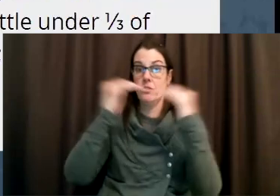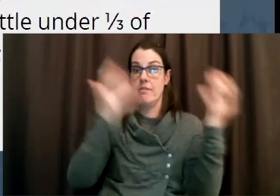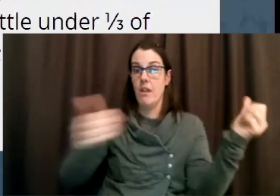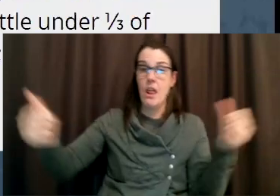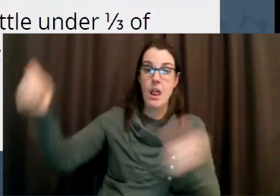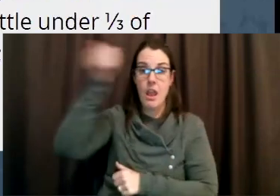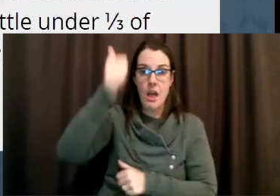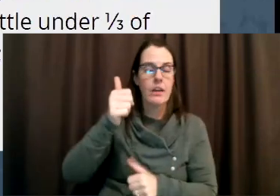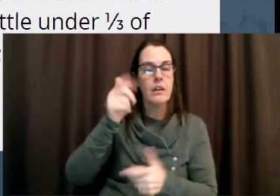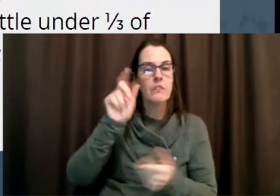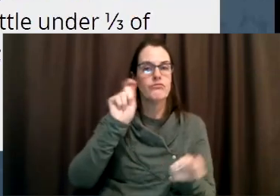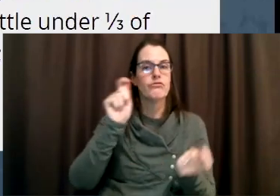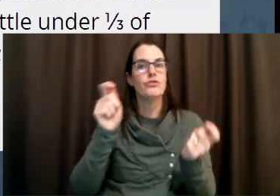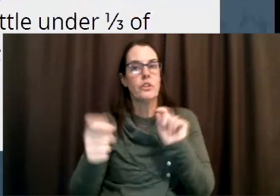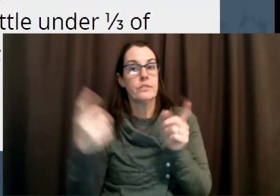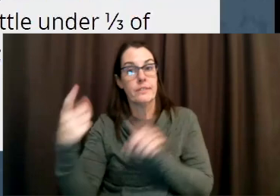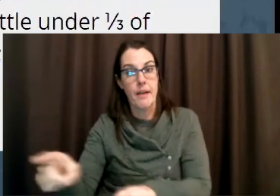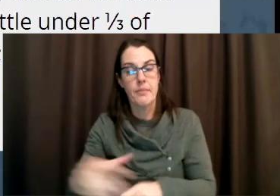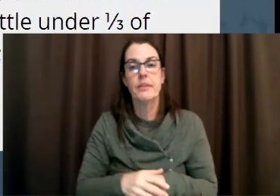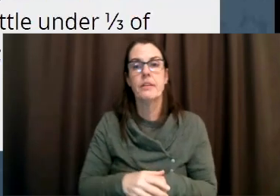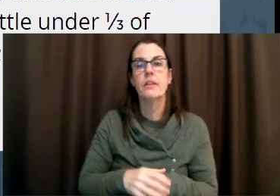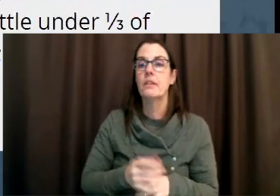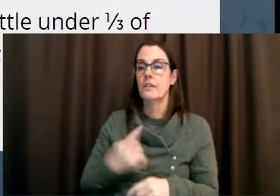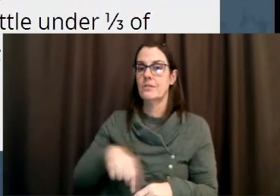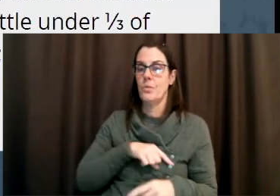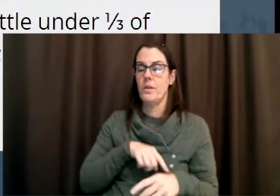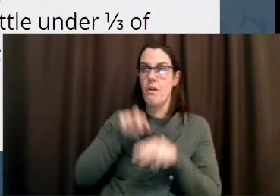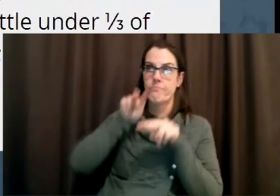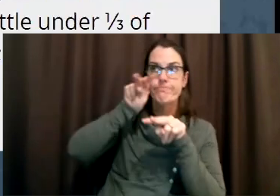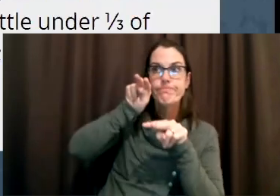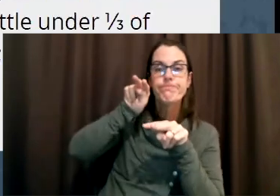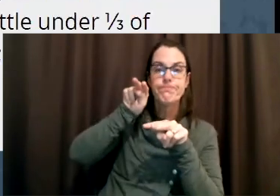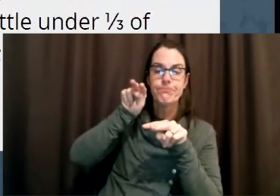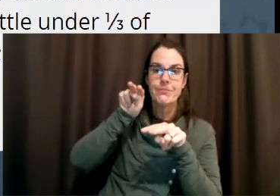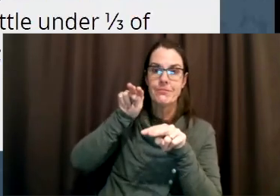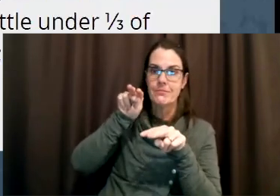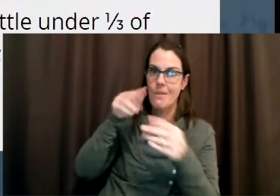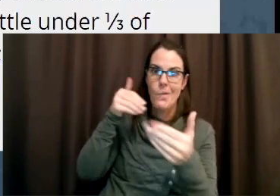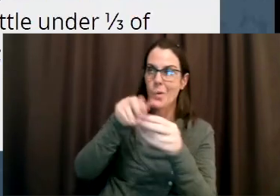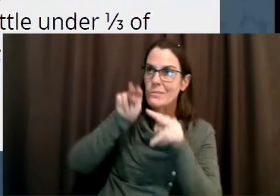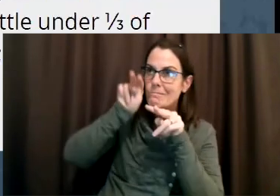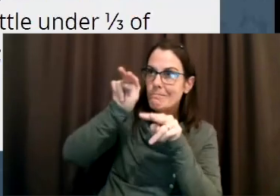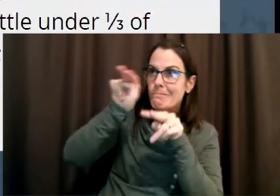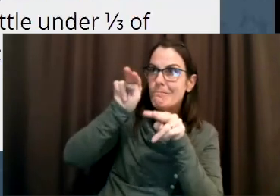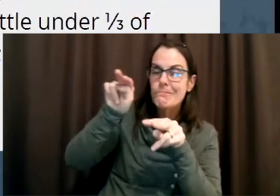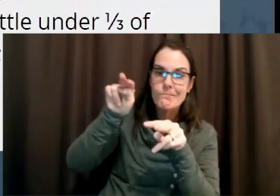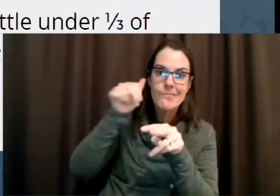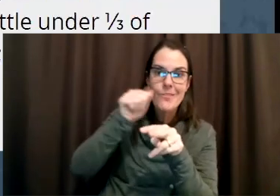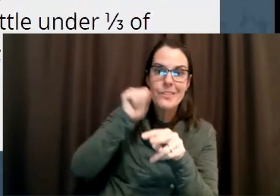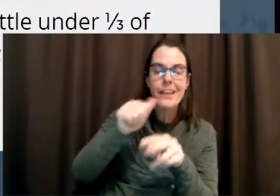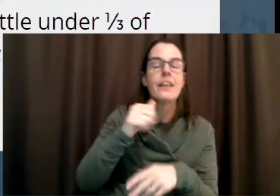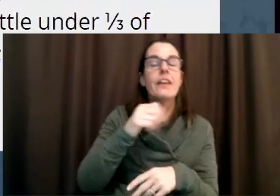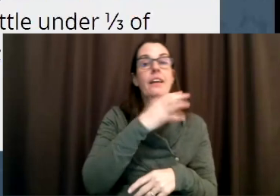We are following them closely and will update in future sessions as much